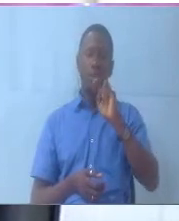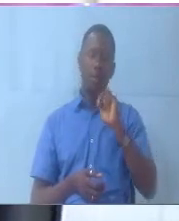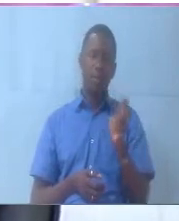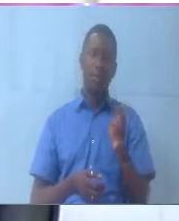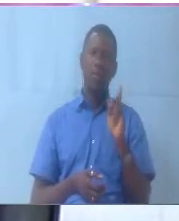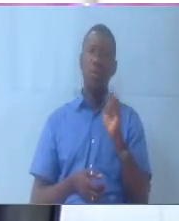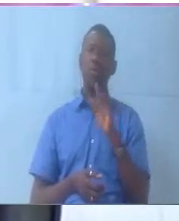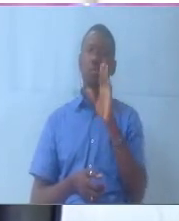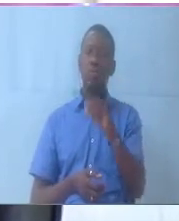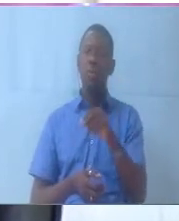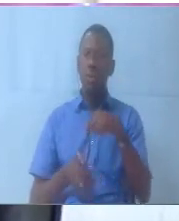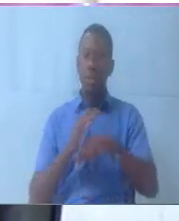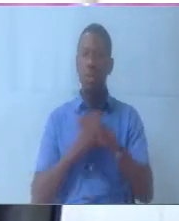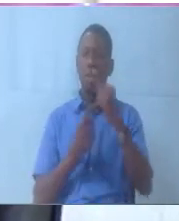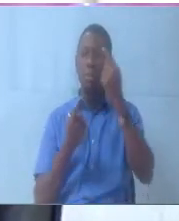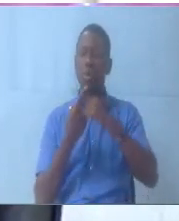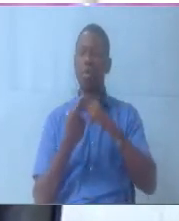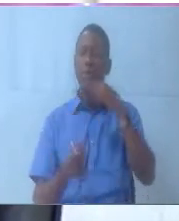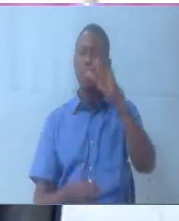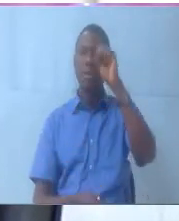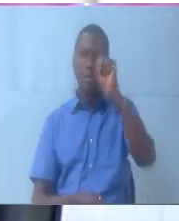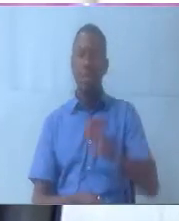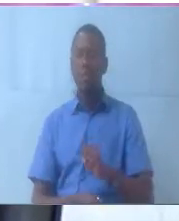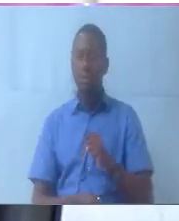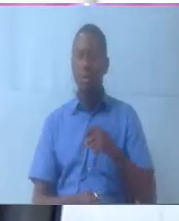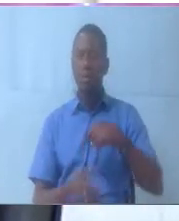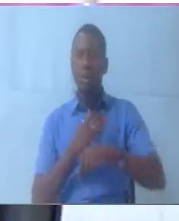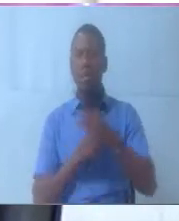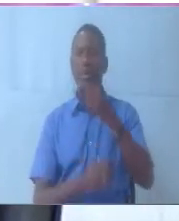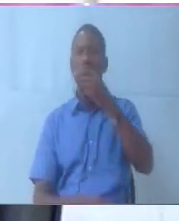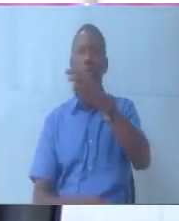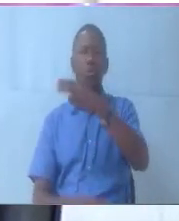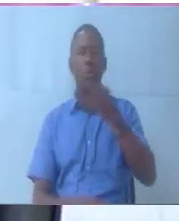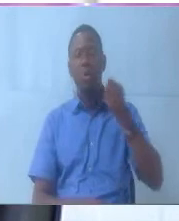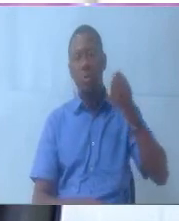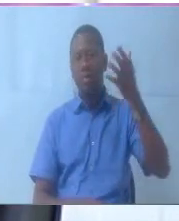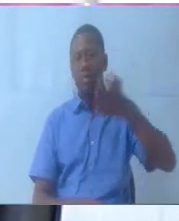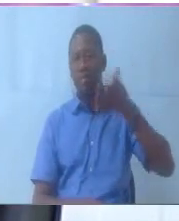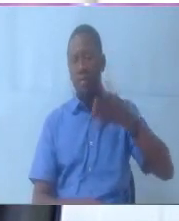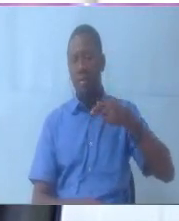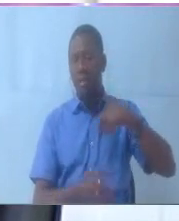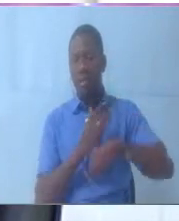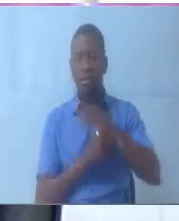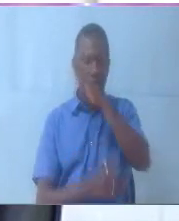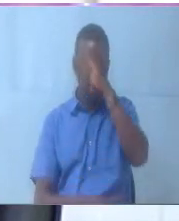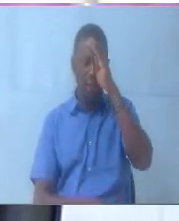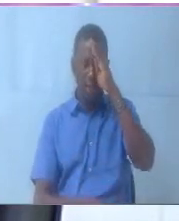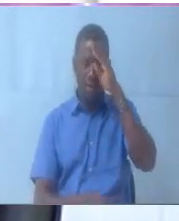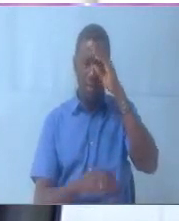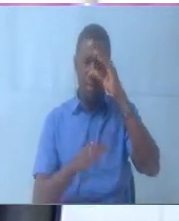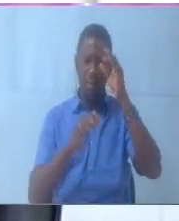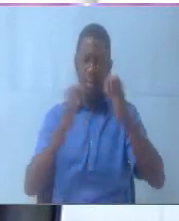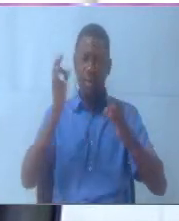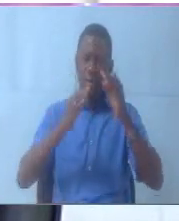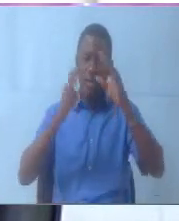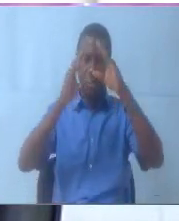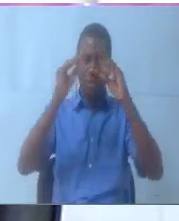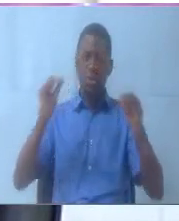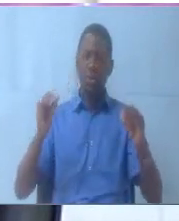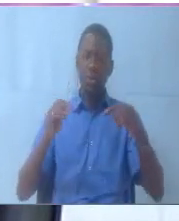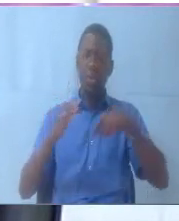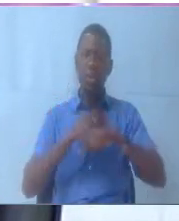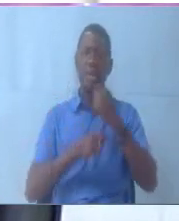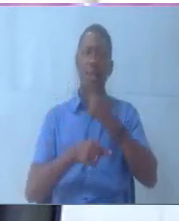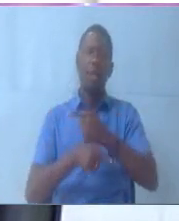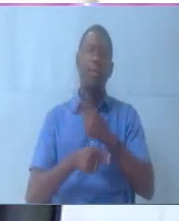in the month of September 2015, ko September karo kono 2015 ngamenke Kama Magistrates Court, Brikama magistrate kiti bundala. Republic of the